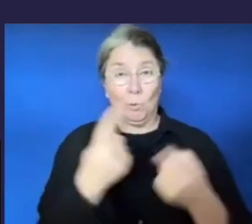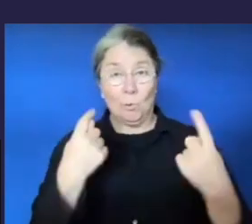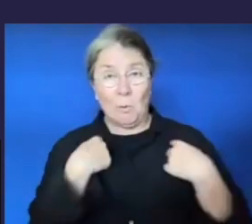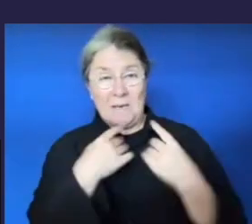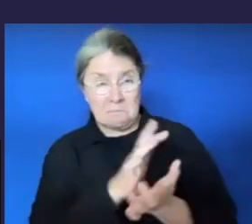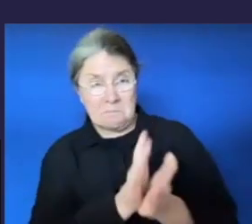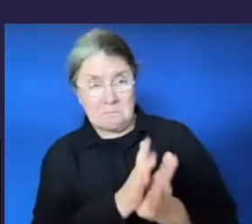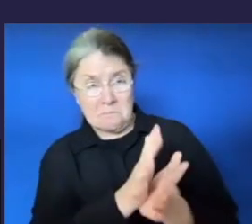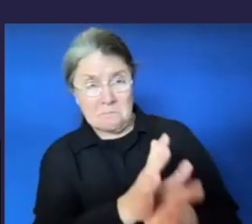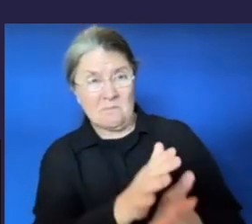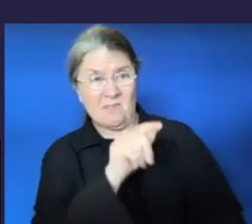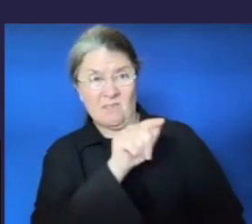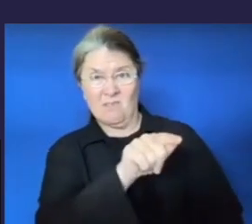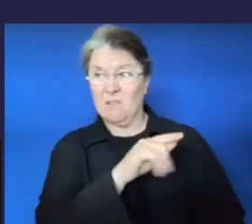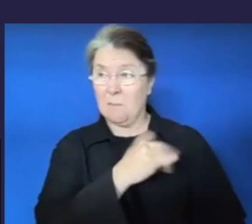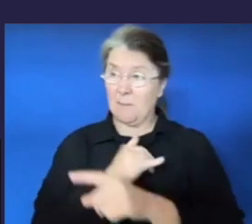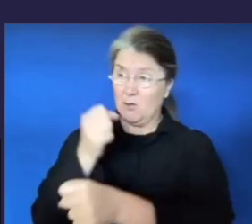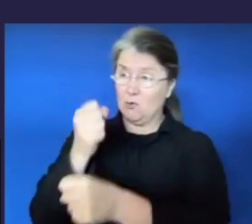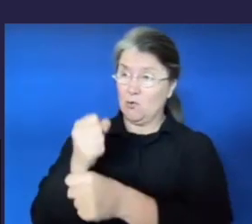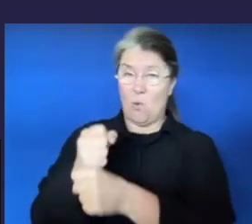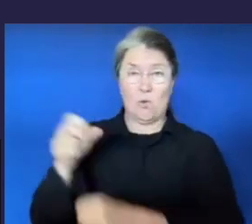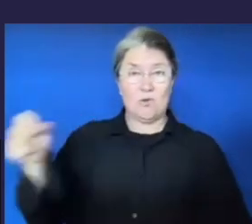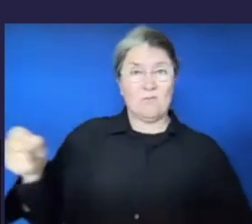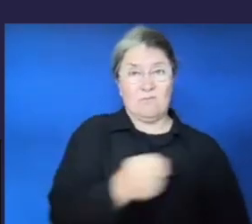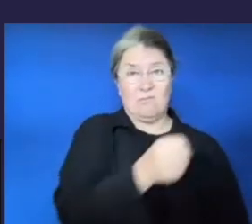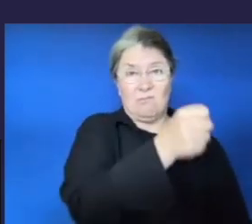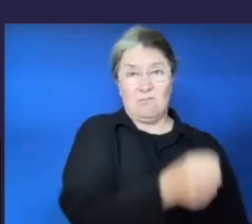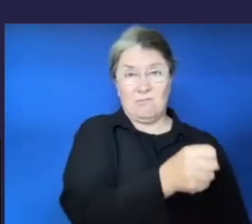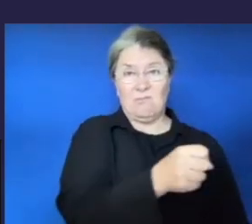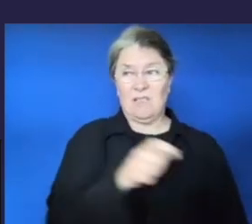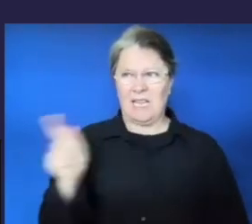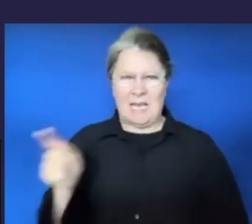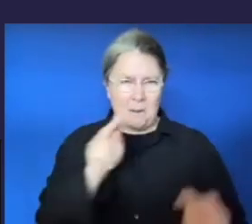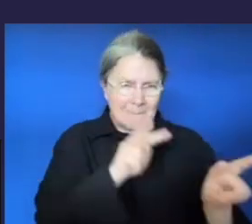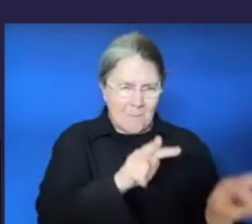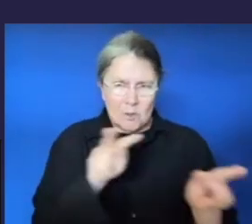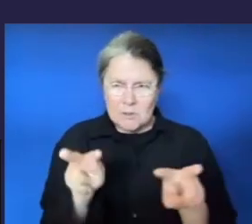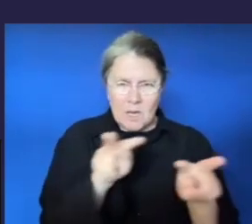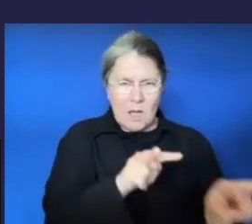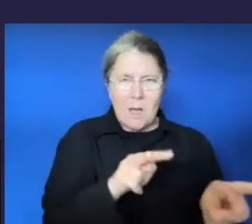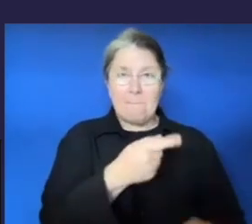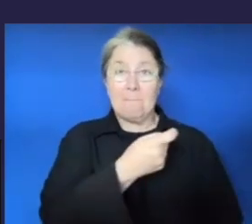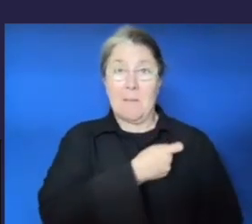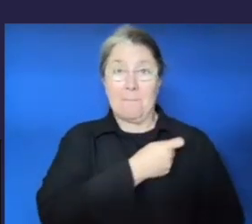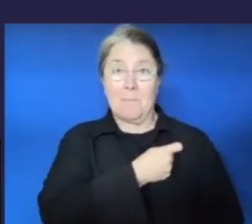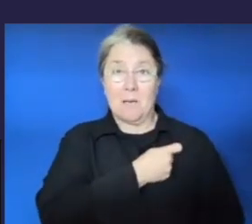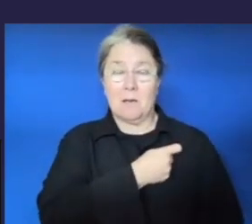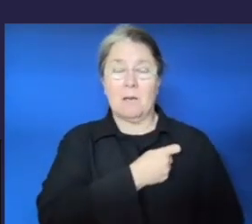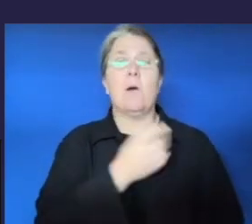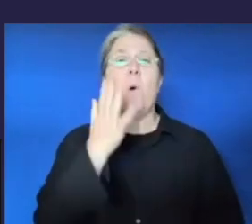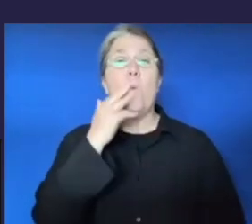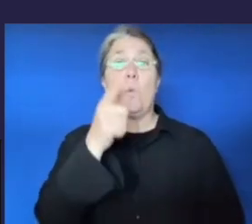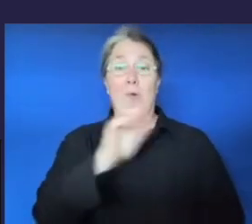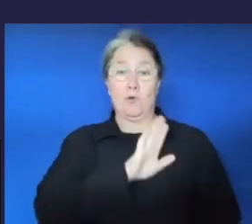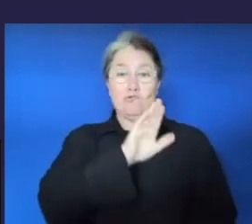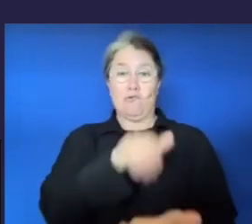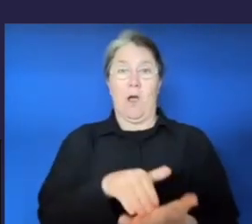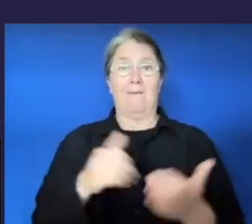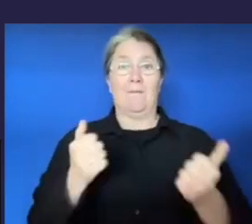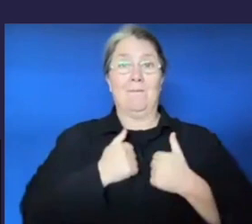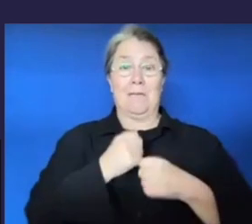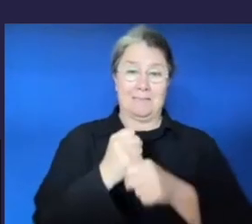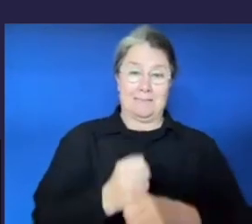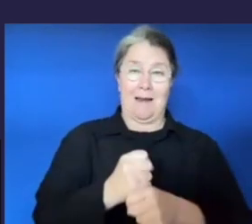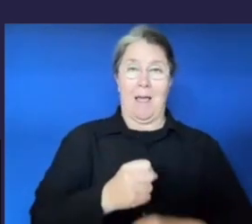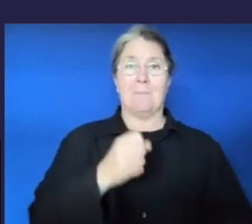a membership monitor, which is what he did. So when you would go into the fitness club, you would see a sign that would say, "Please show your membership